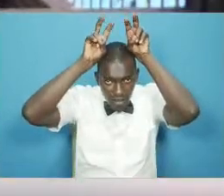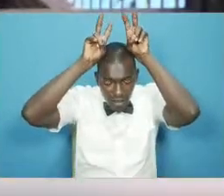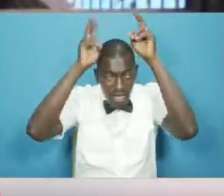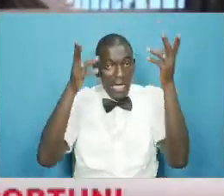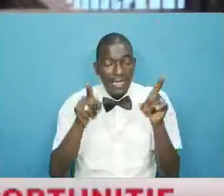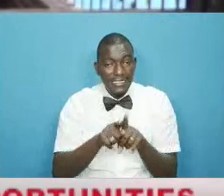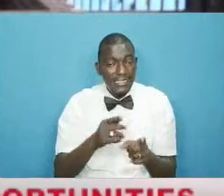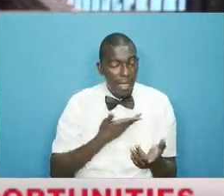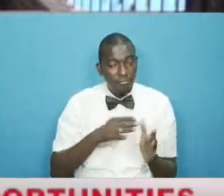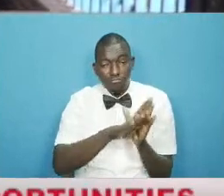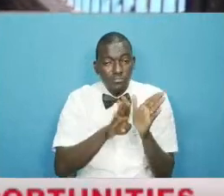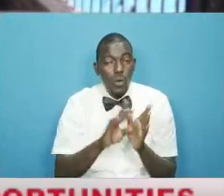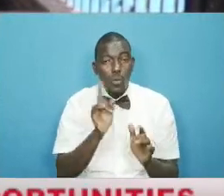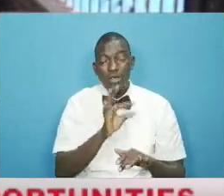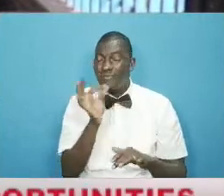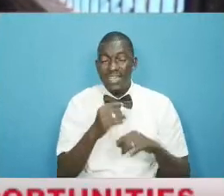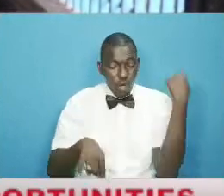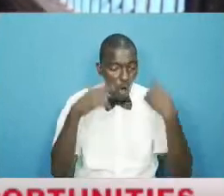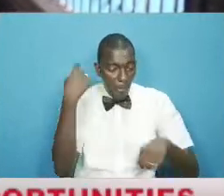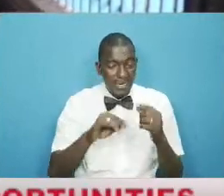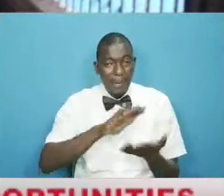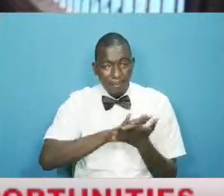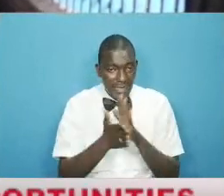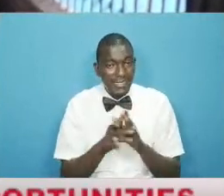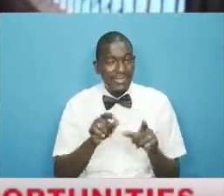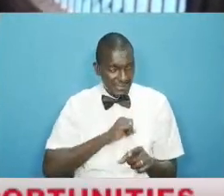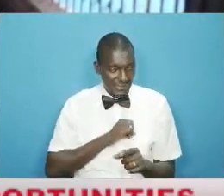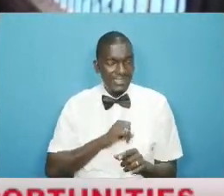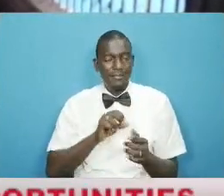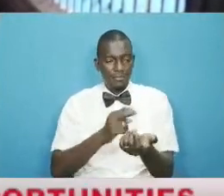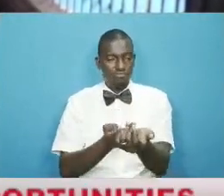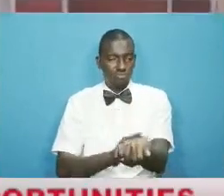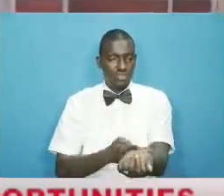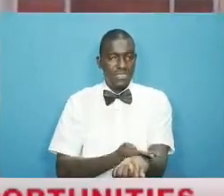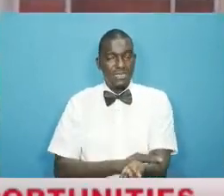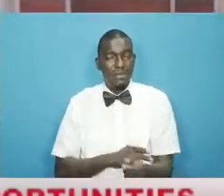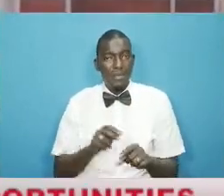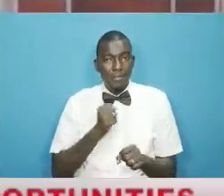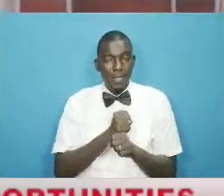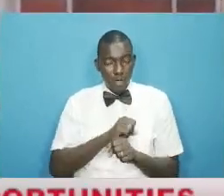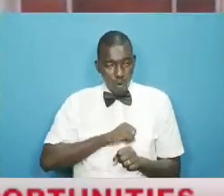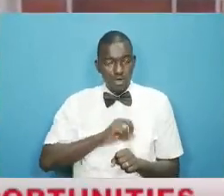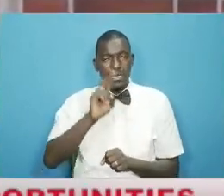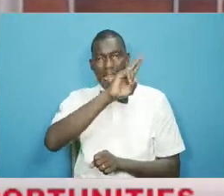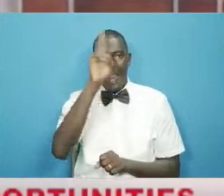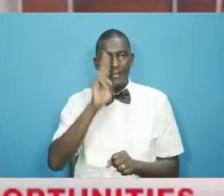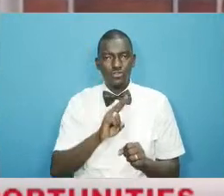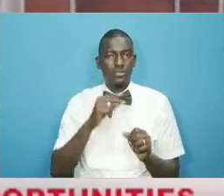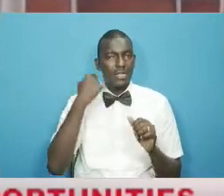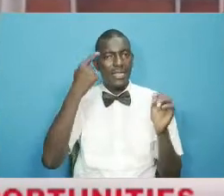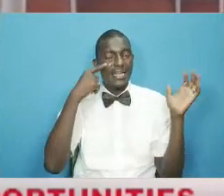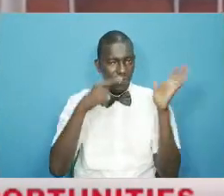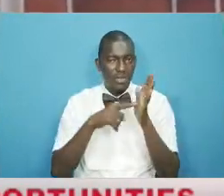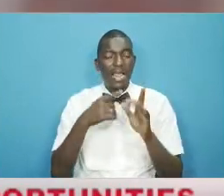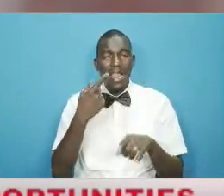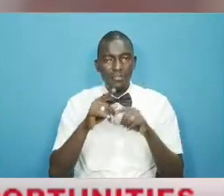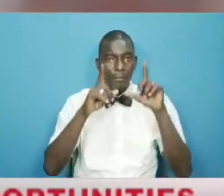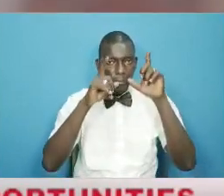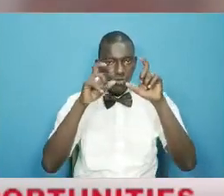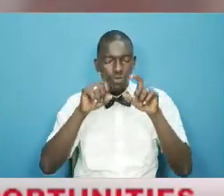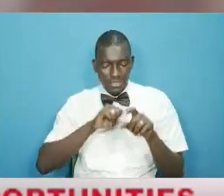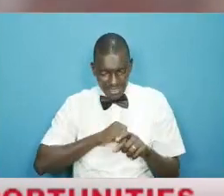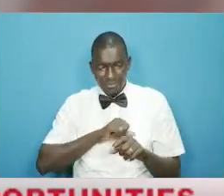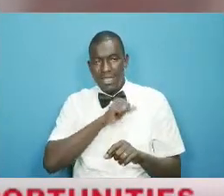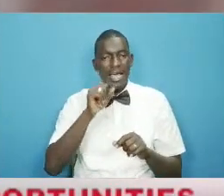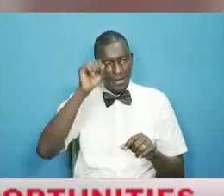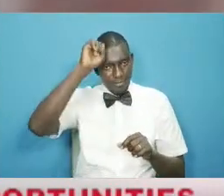him afloat in what is a very competitive market is his rare sheep breed that brought him national recognition after pictures of him and the president